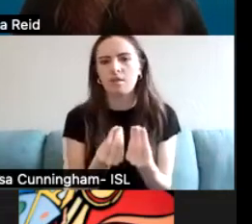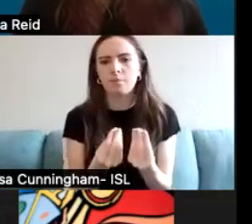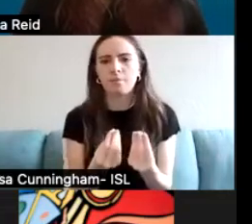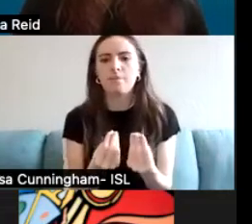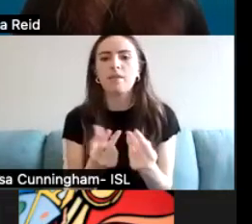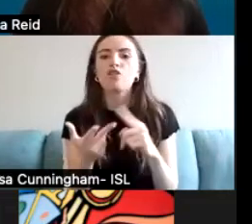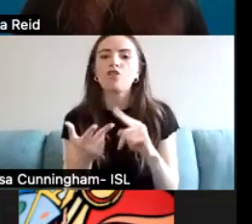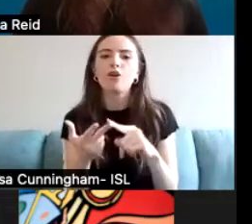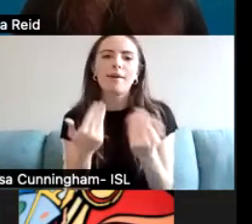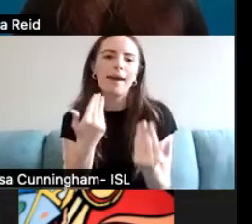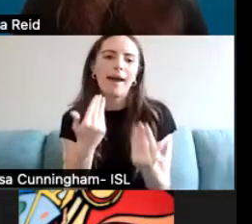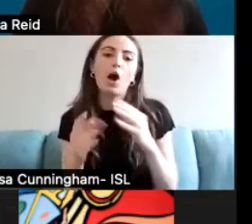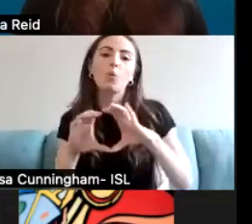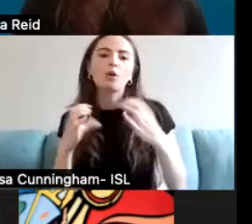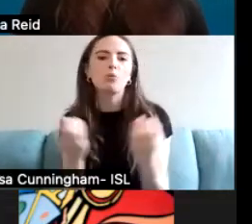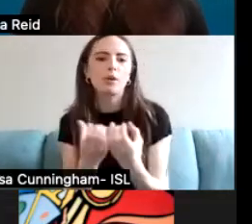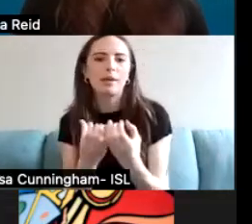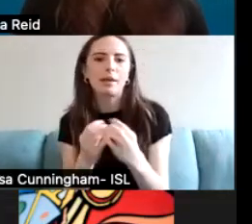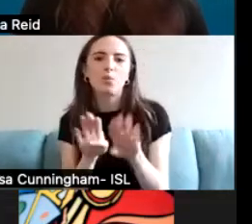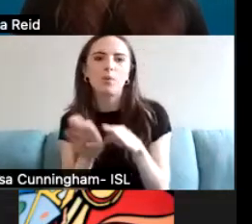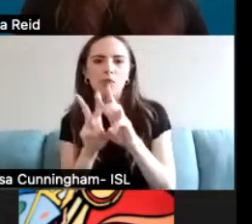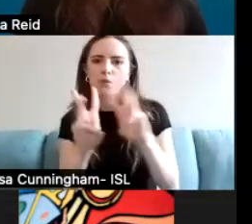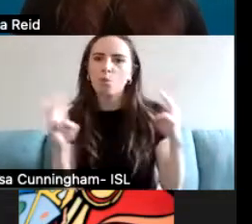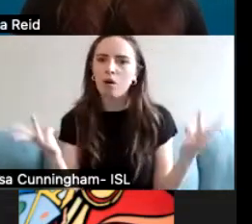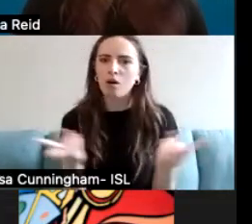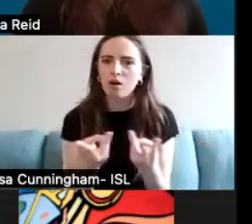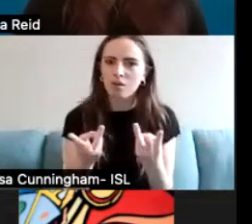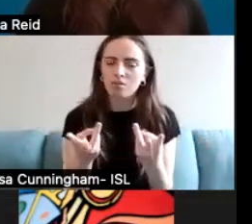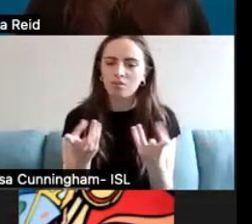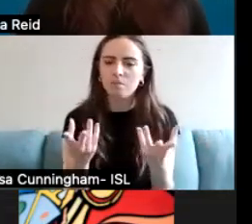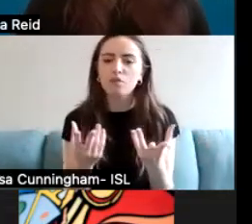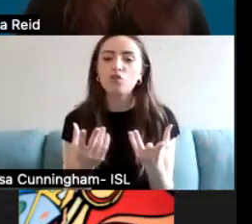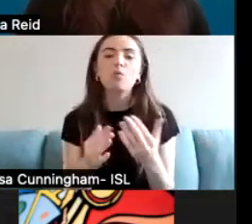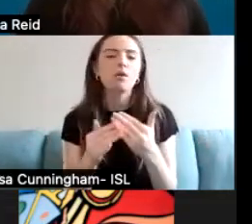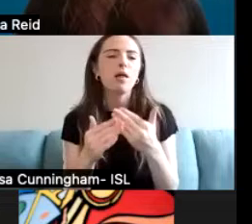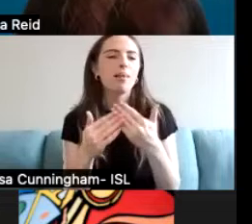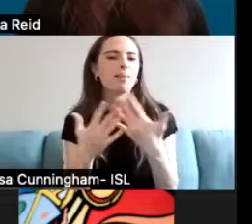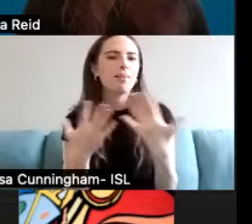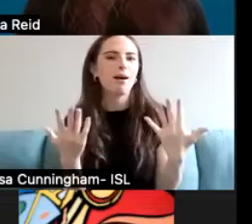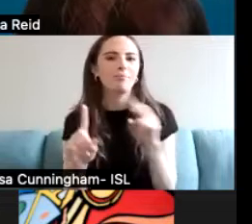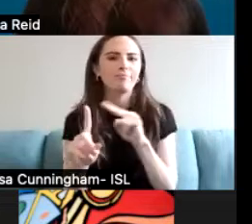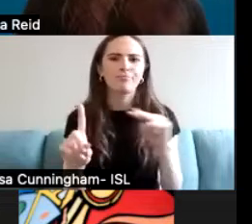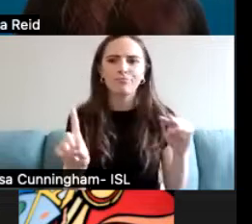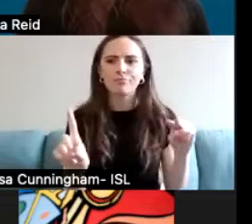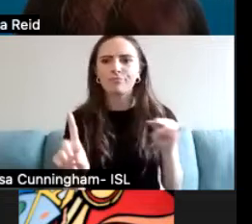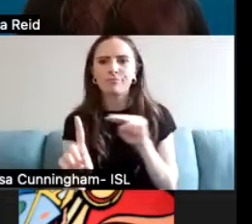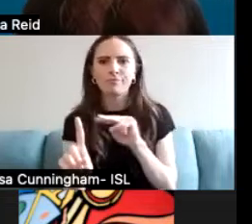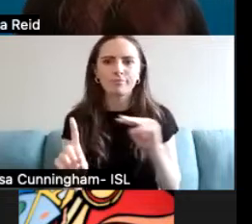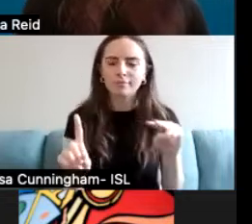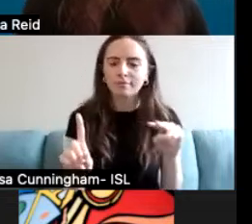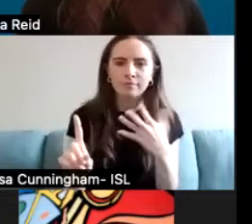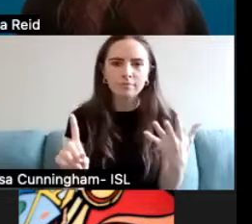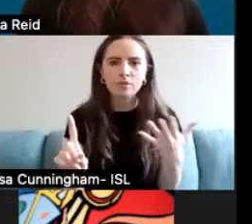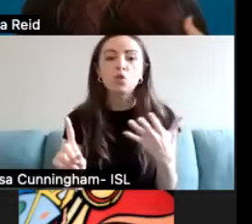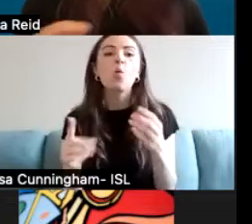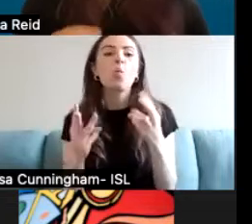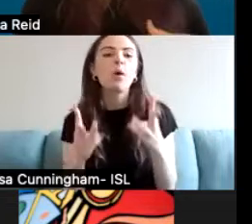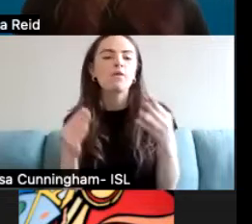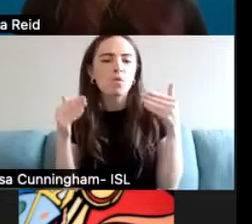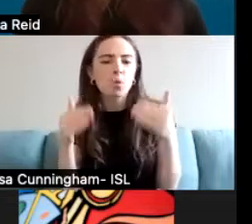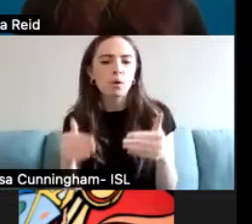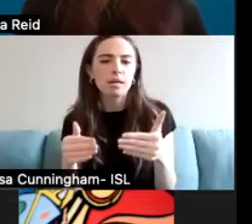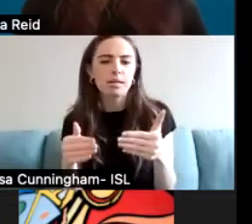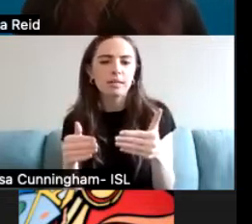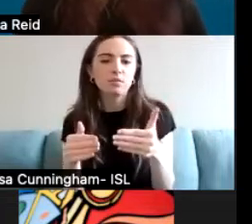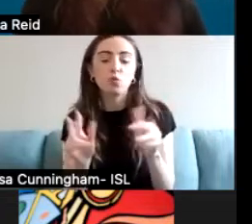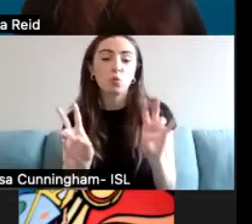you communicate yourselves to the world. So there's a lot of different aspects to this. So what we're going to be looking at is just a